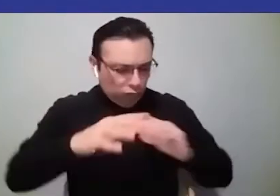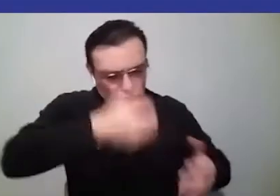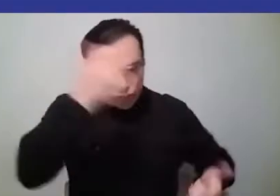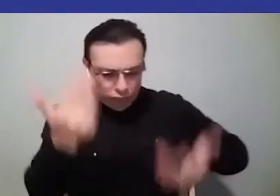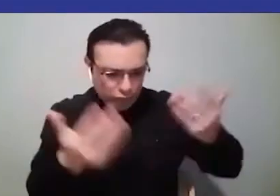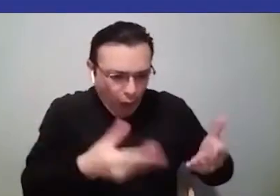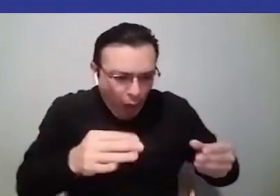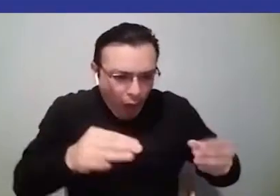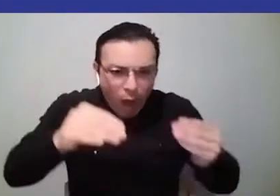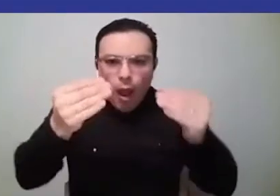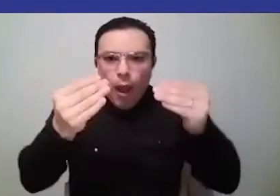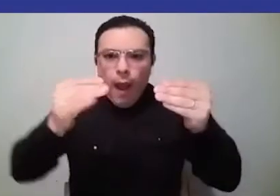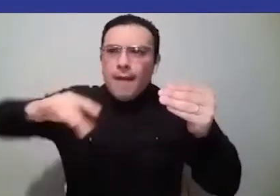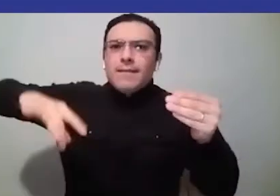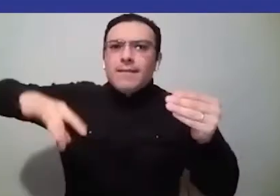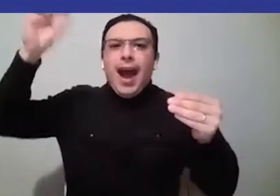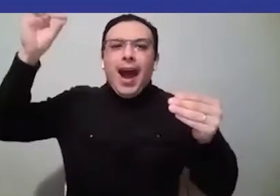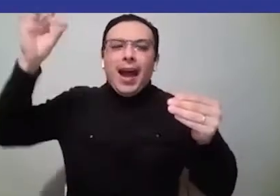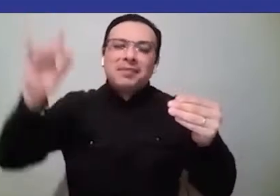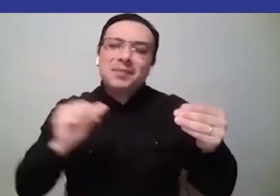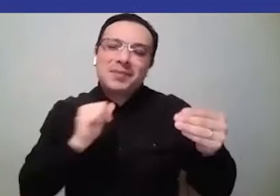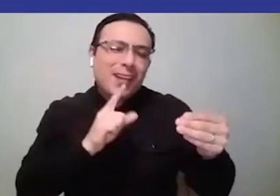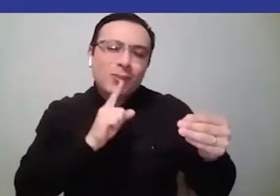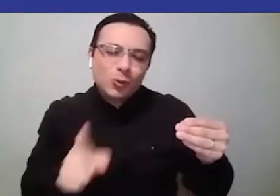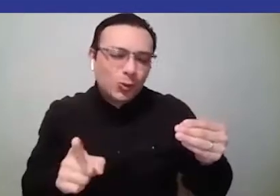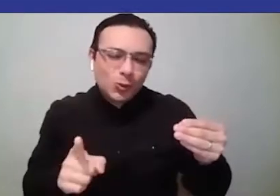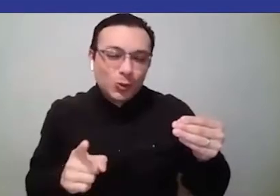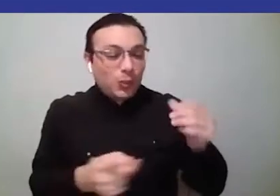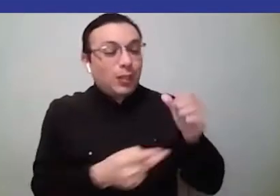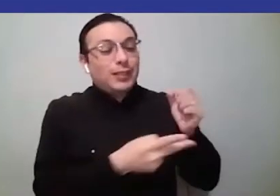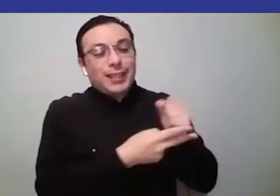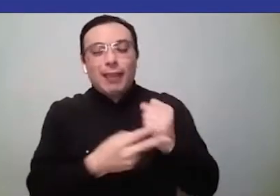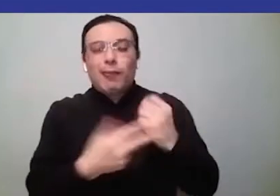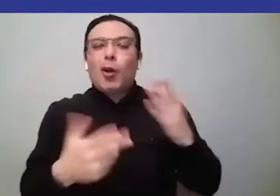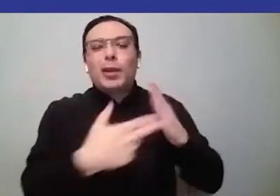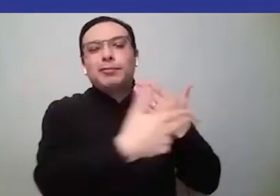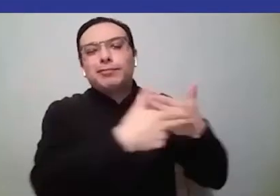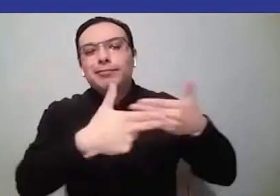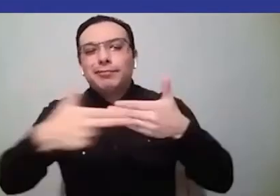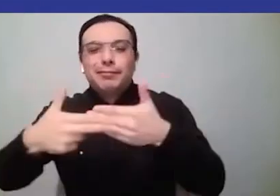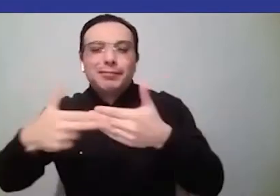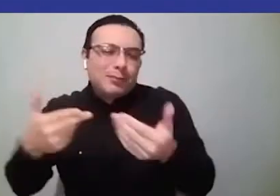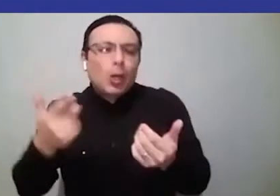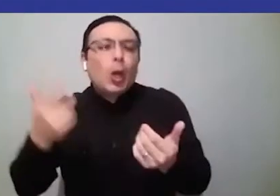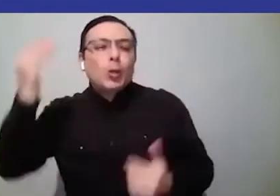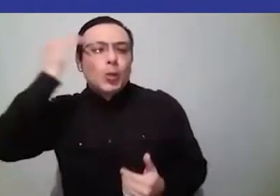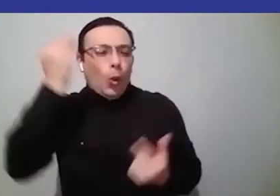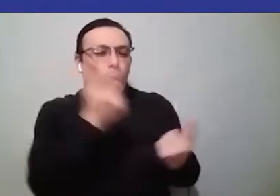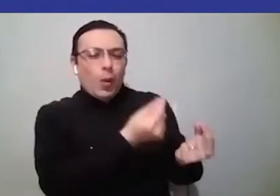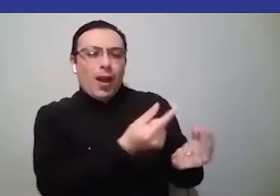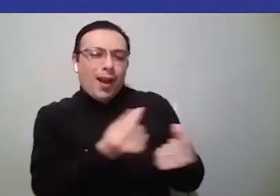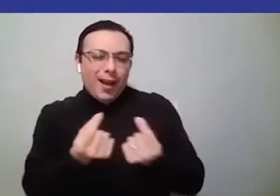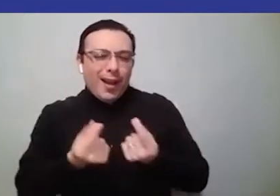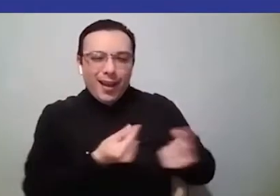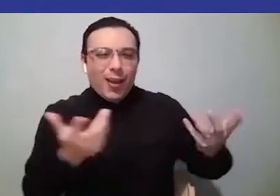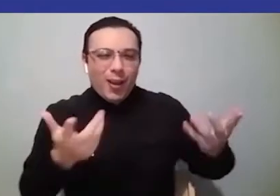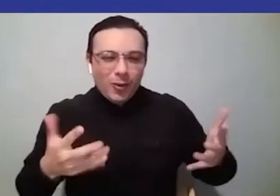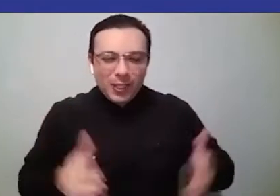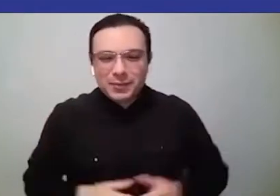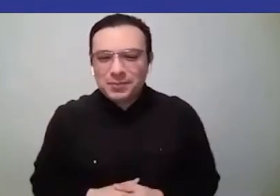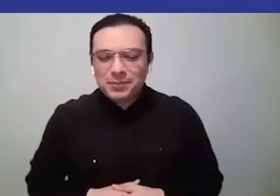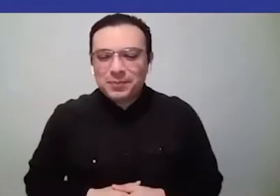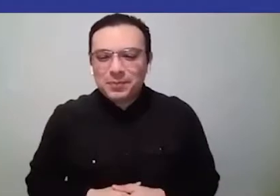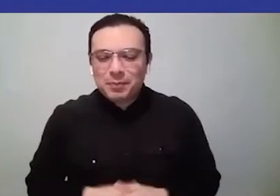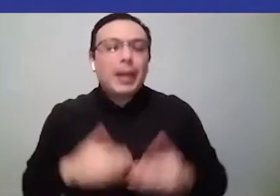But I was working on these tapes. It was pretty late at night. In the summers, I would sometimes stay till 3 in the morning at the archives because it's a safe community.